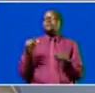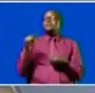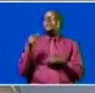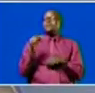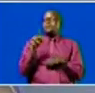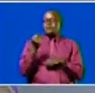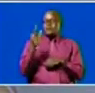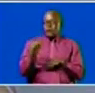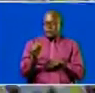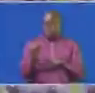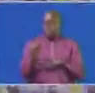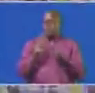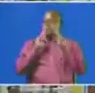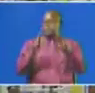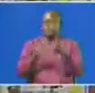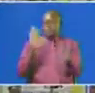Wino has the details.